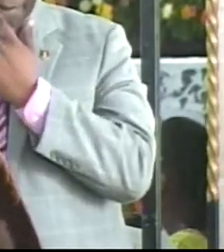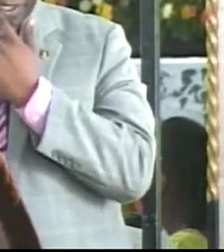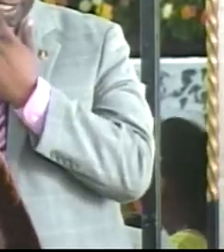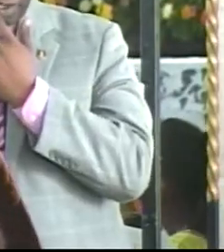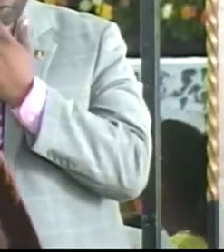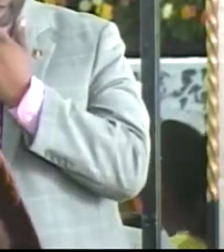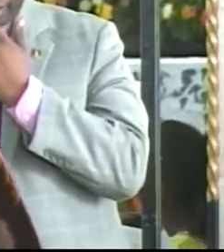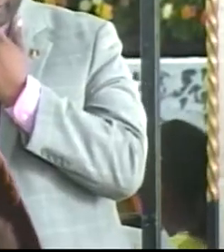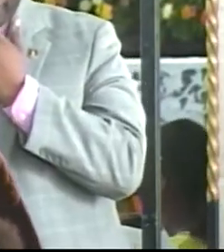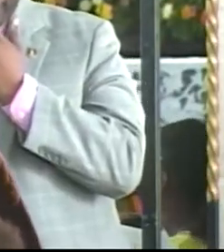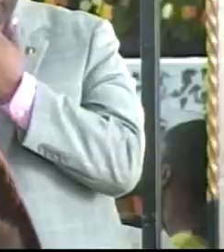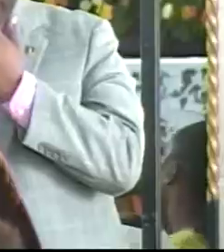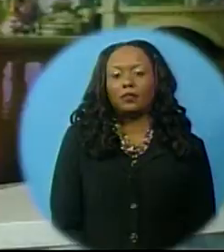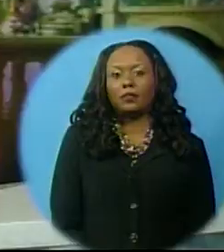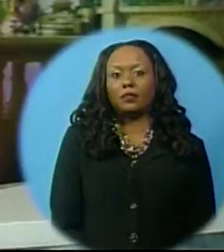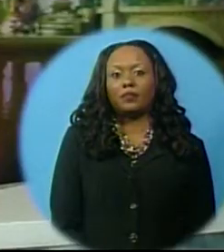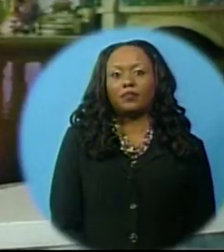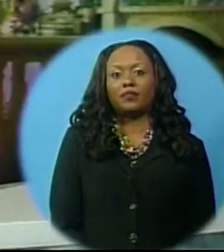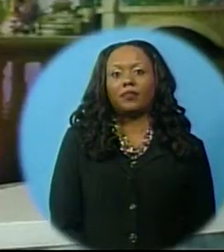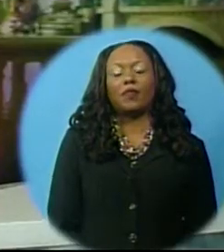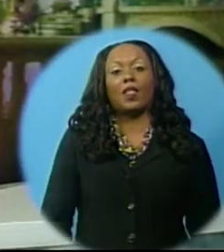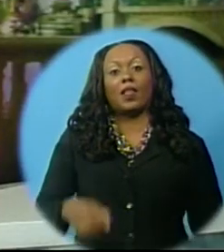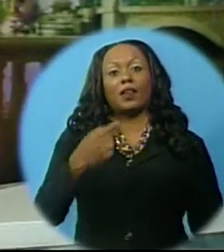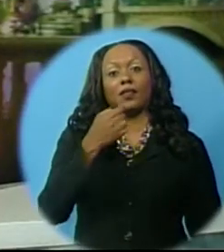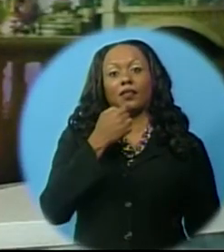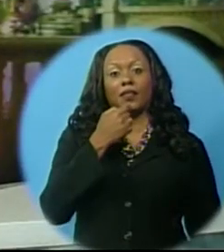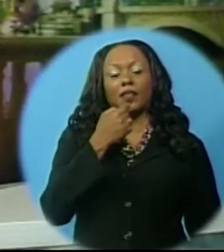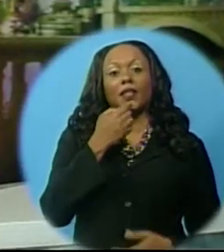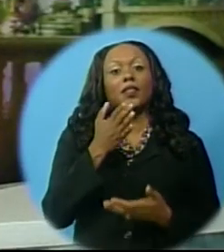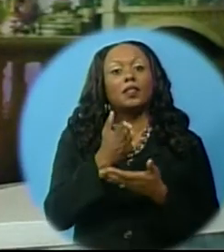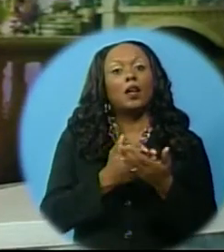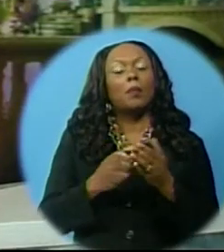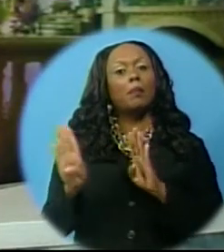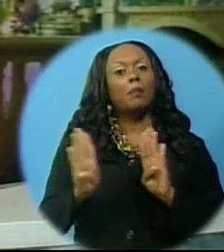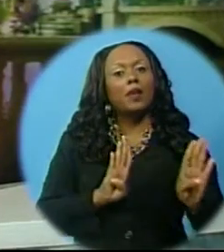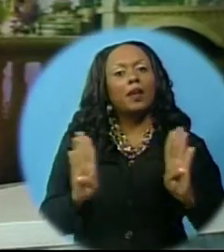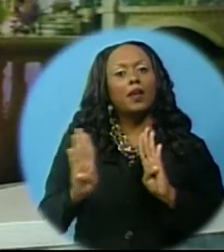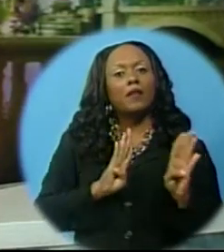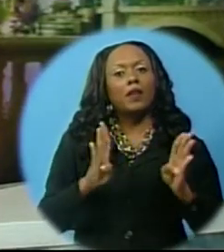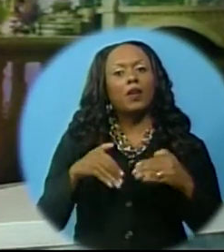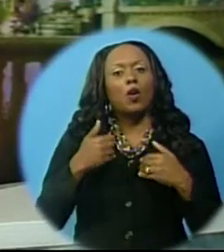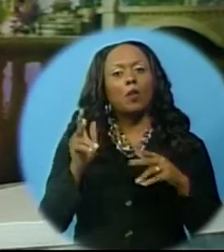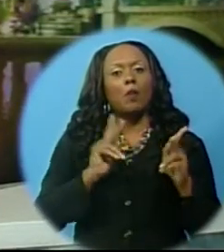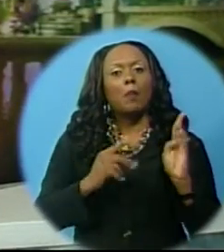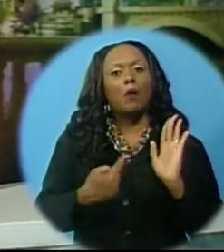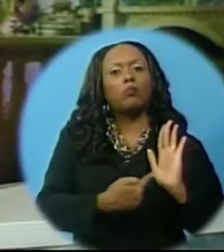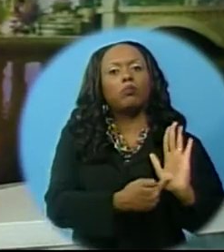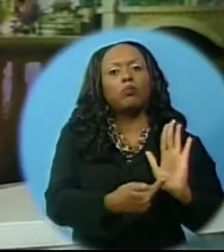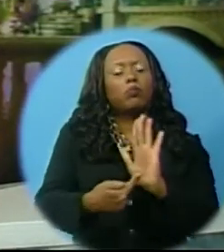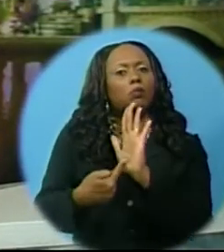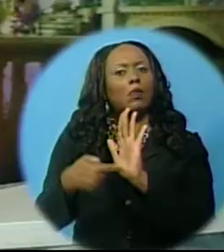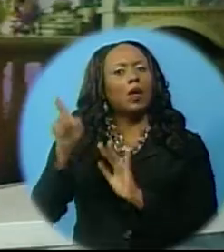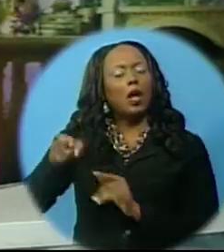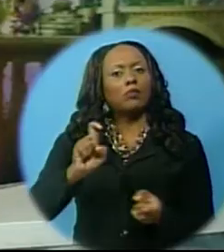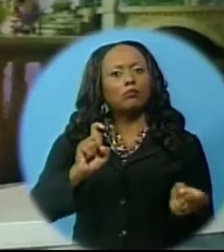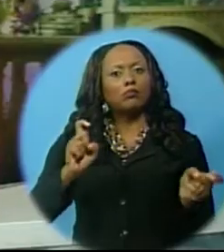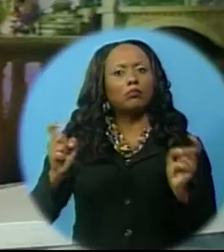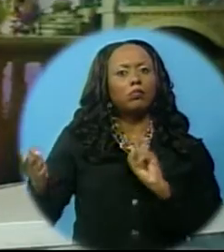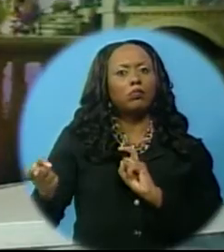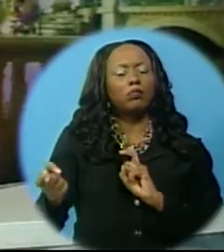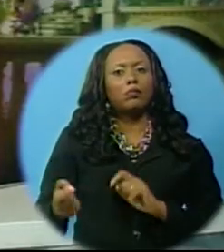that happens in the world. Mr. Jones says there are some behaviors being exhibited by young people that must be